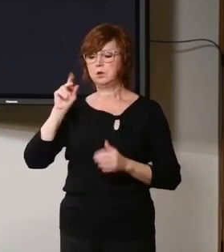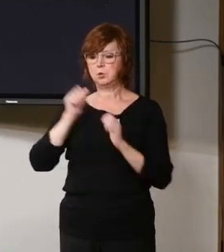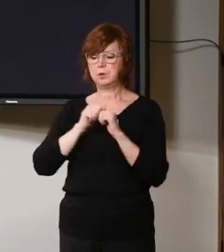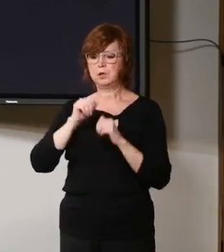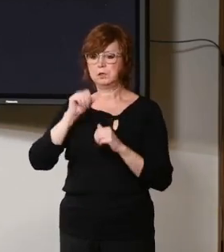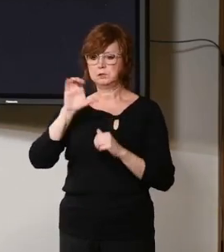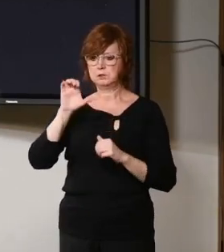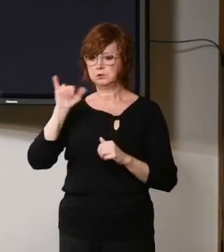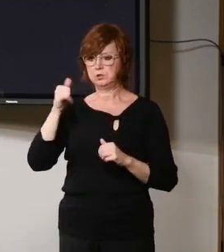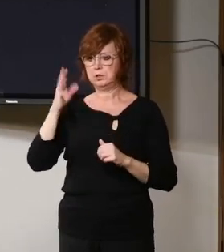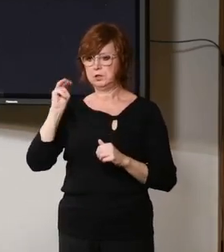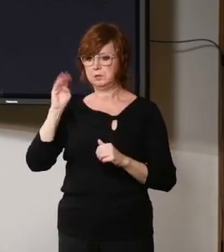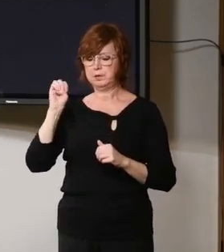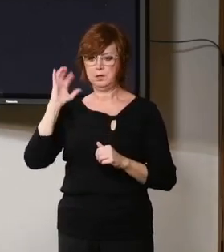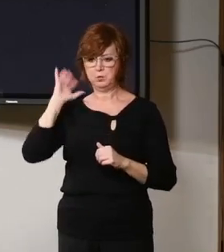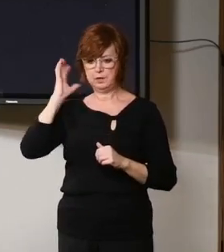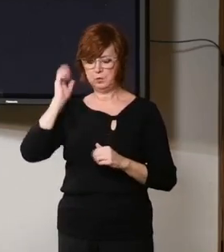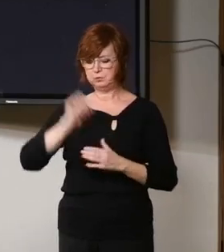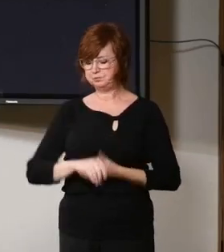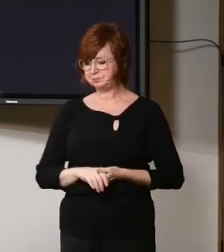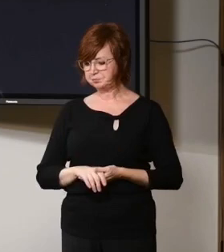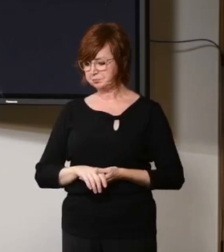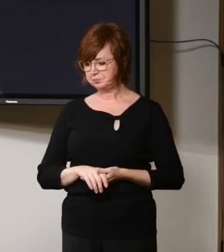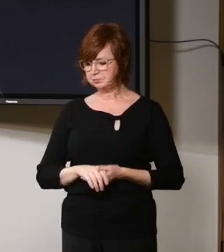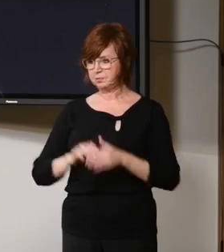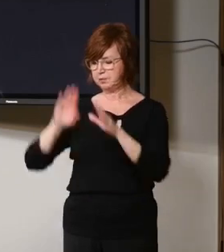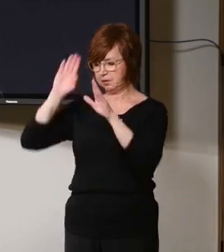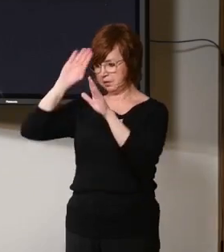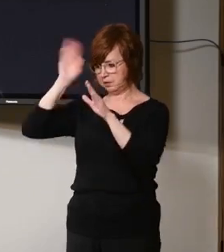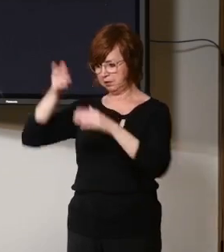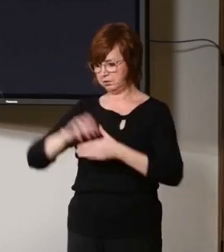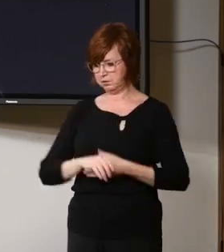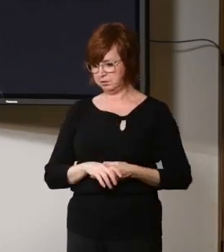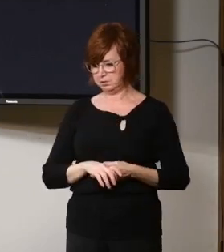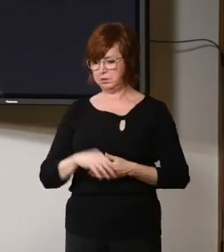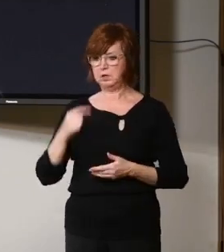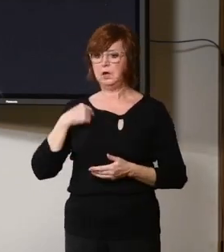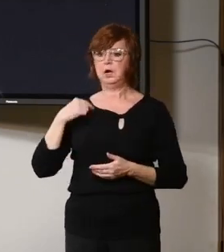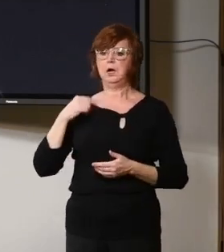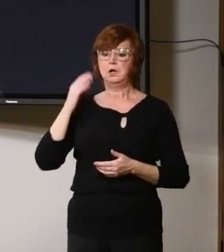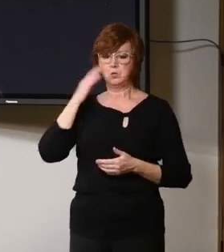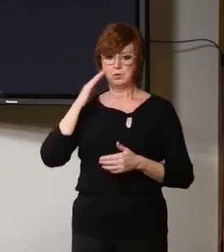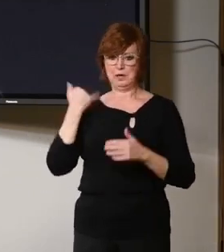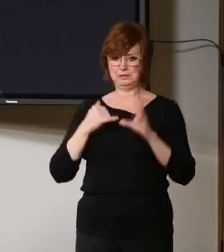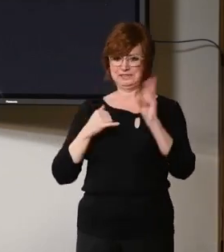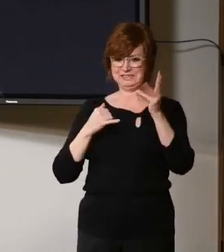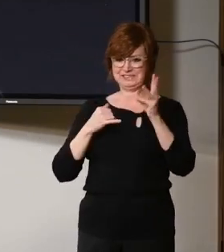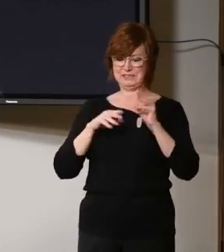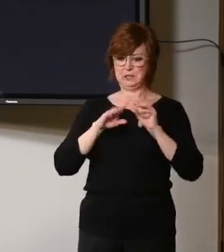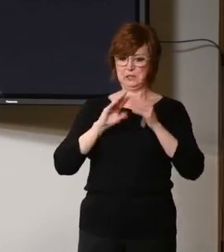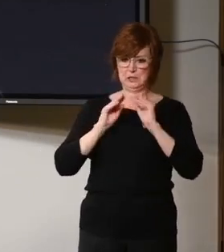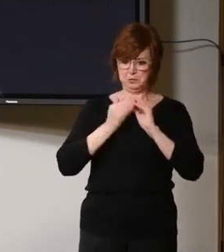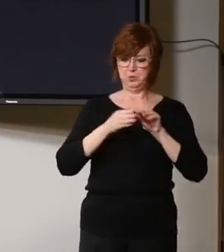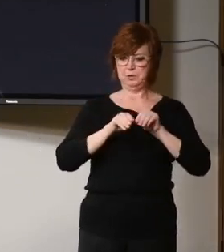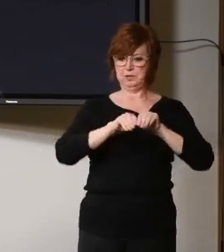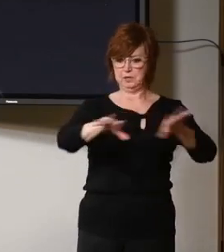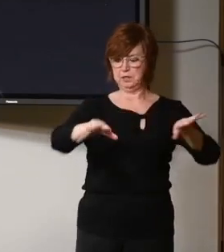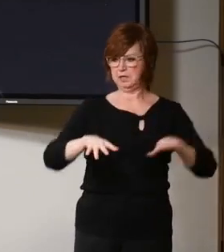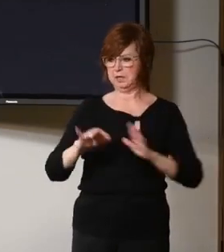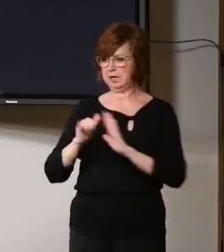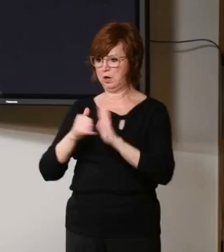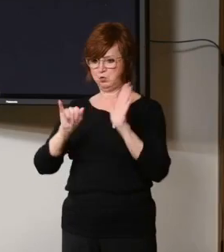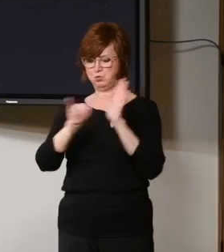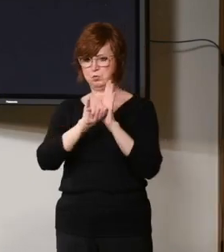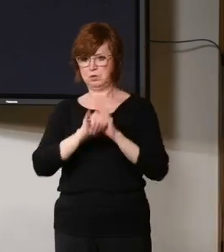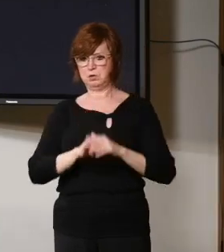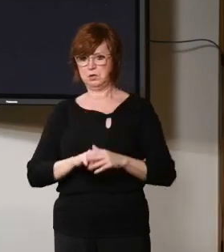Hi. I am just wondering, you say there are 6 cases of local transmission now. How can you know that's all the local transmission